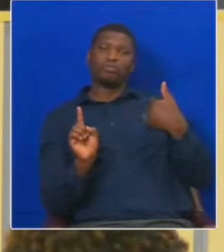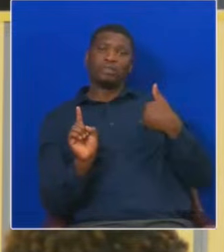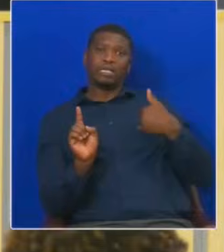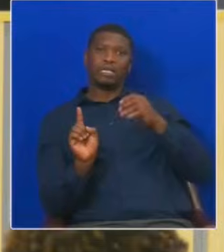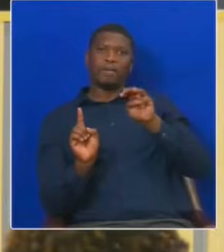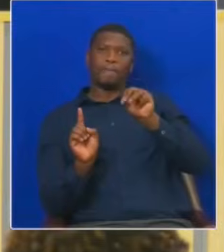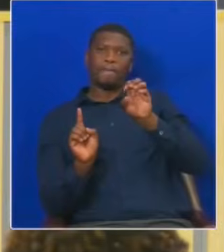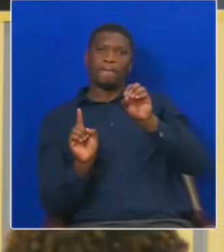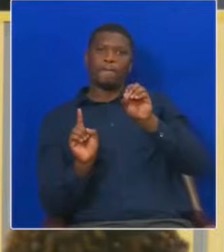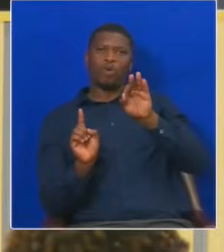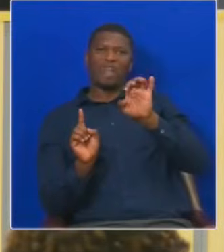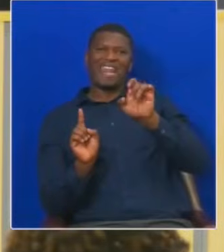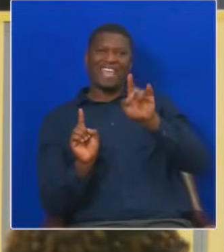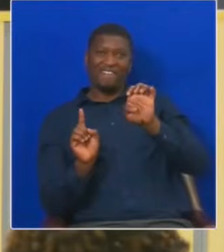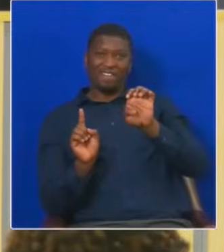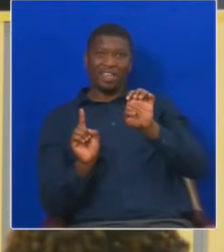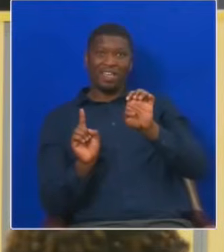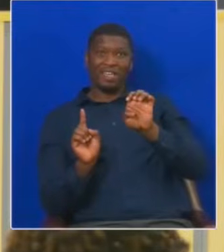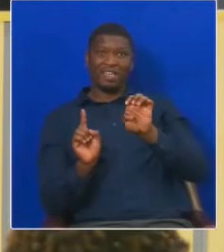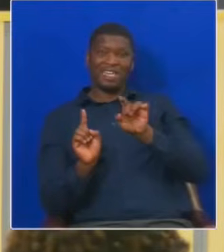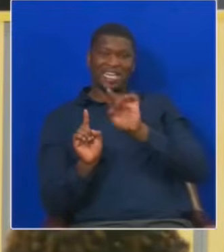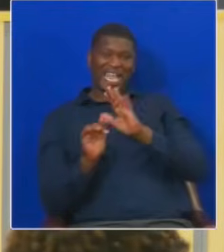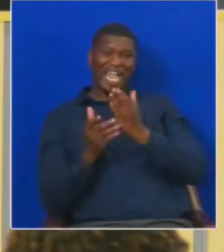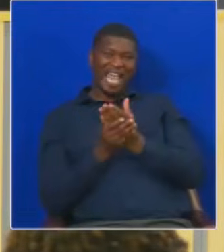and also the arrest of